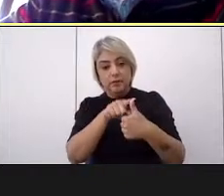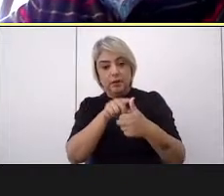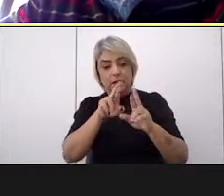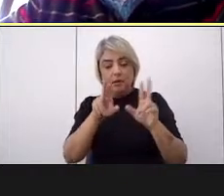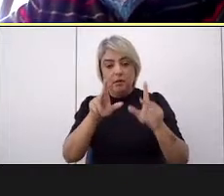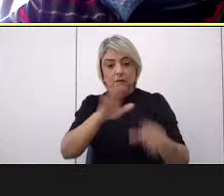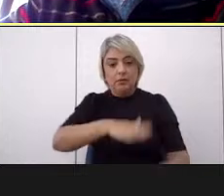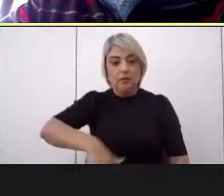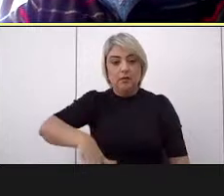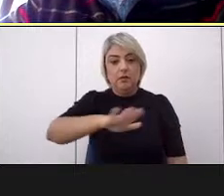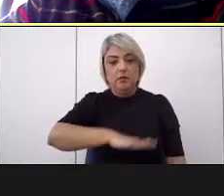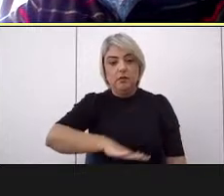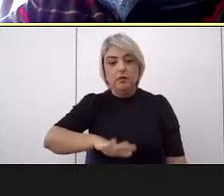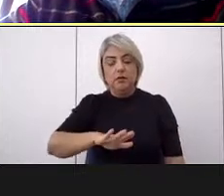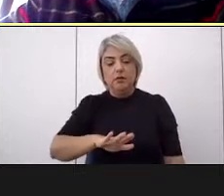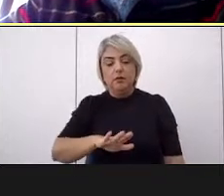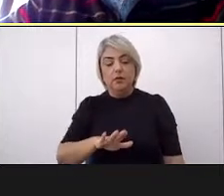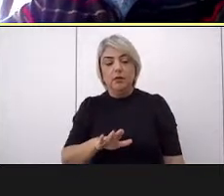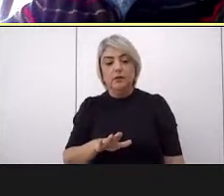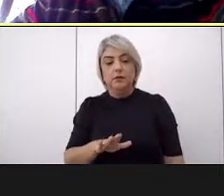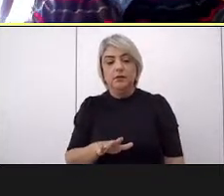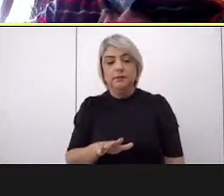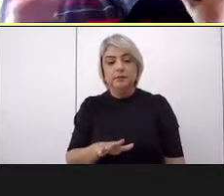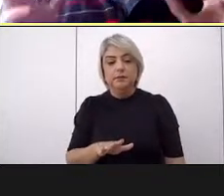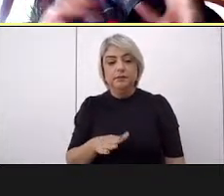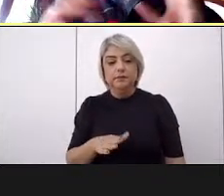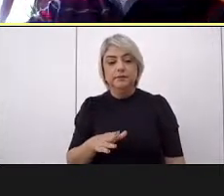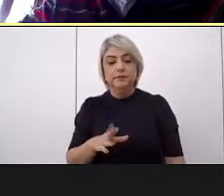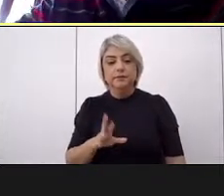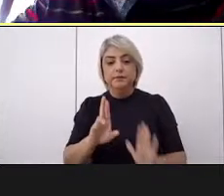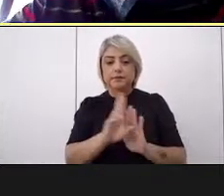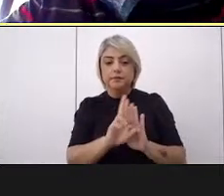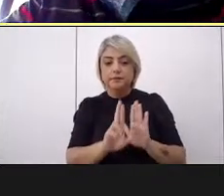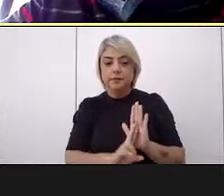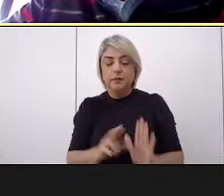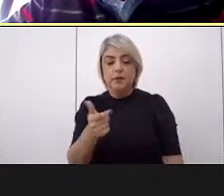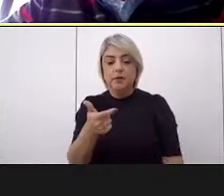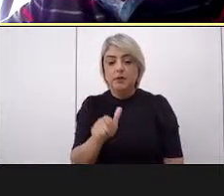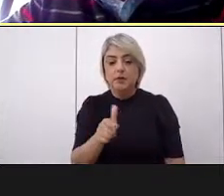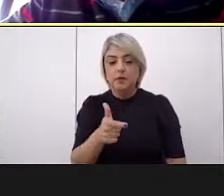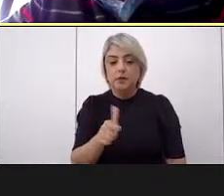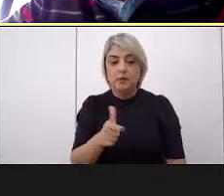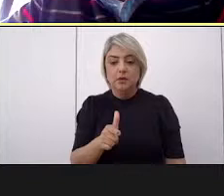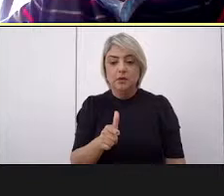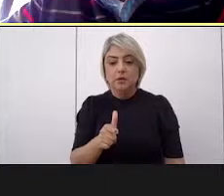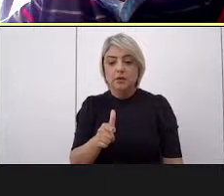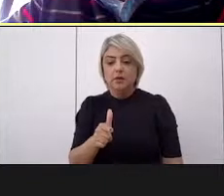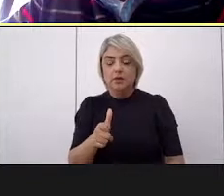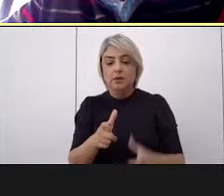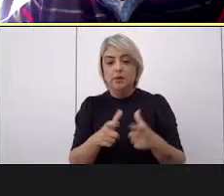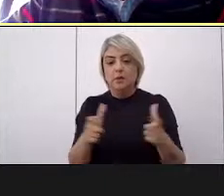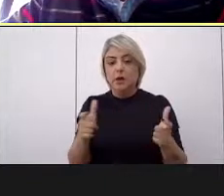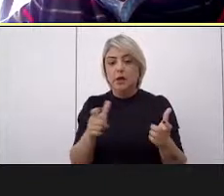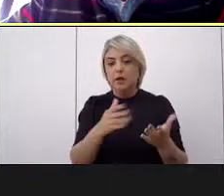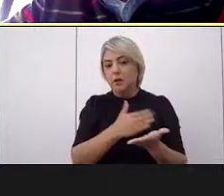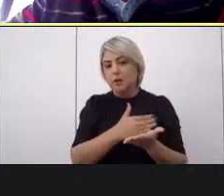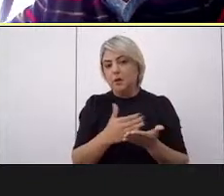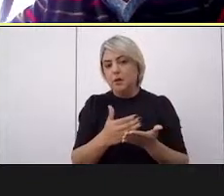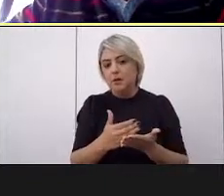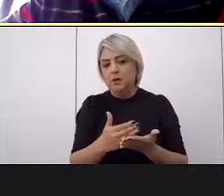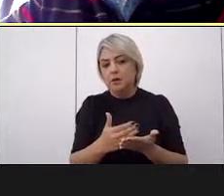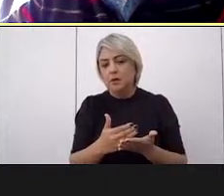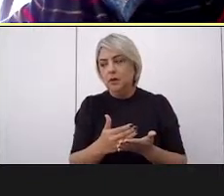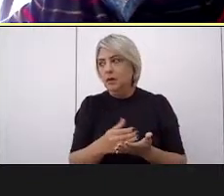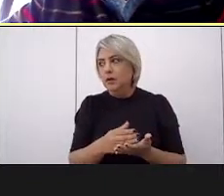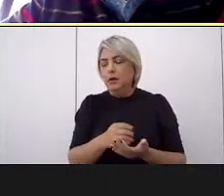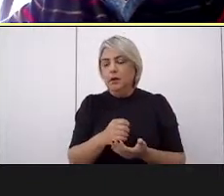this issue. There is not a huge originality of French research. However, it is